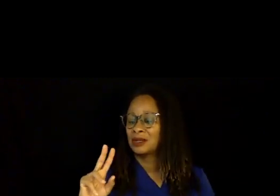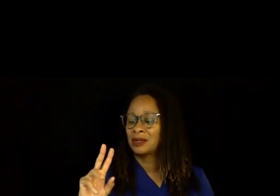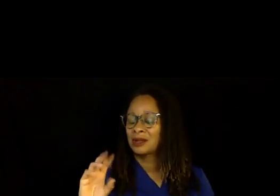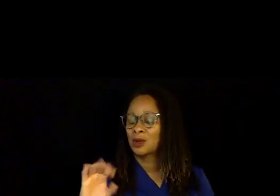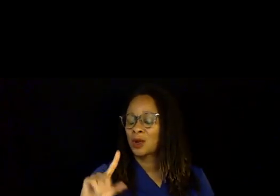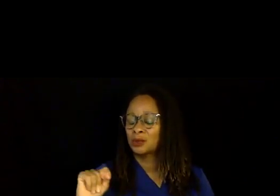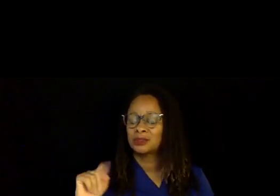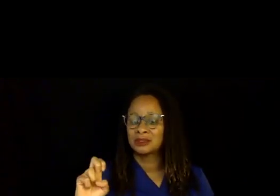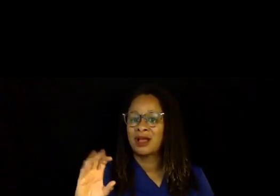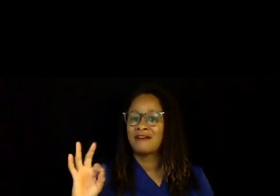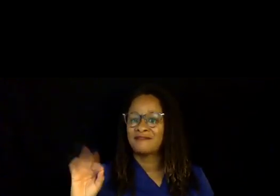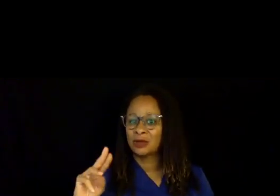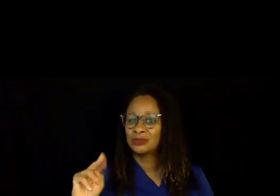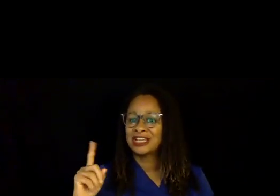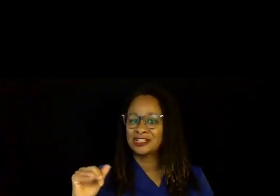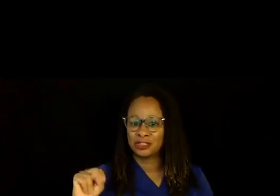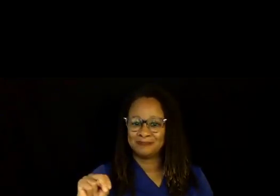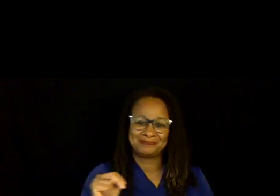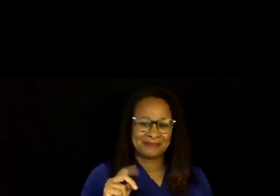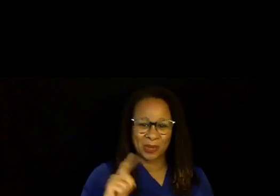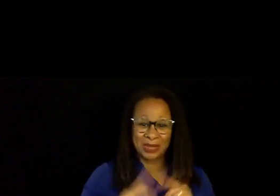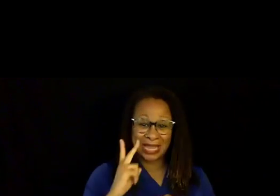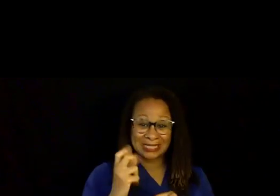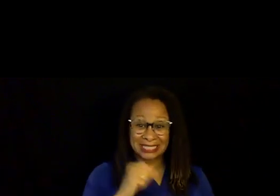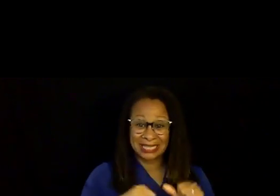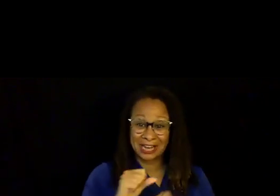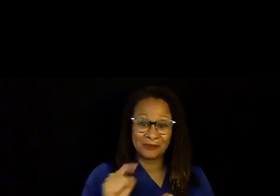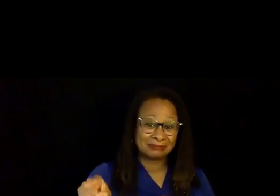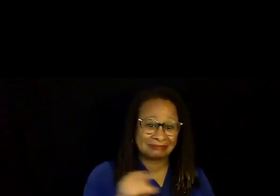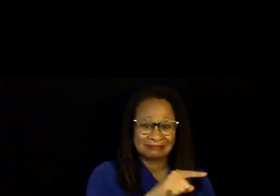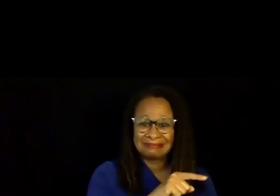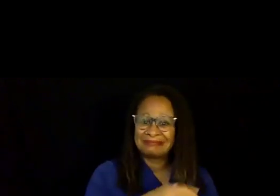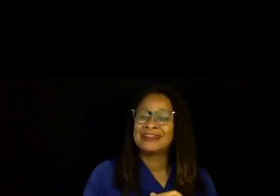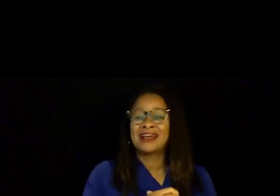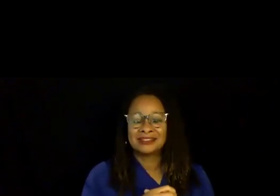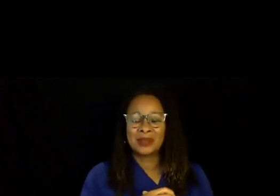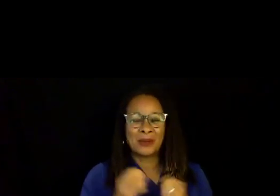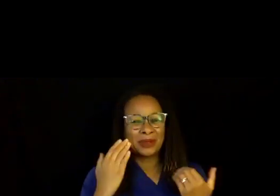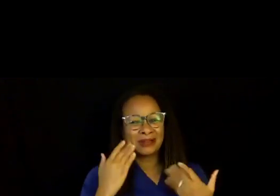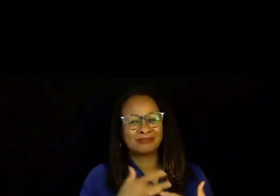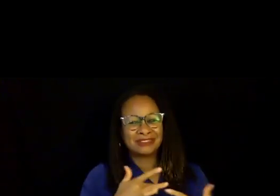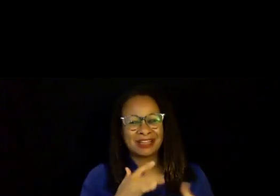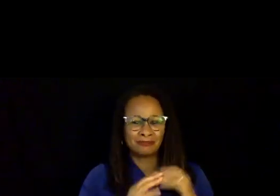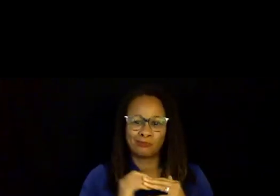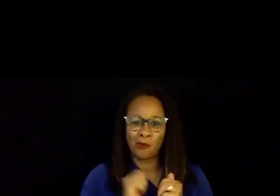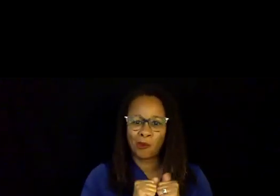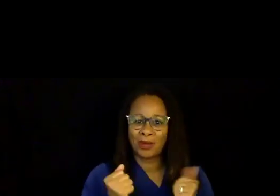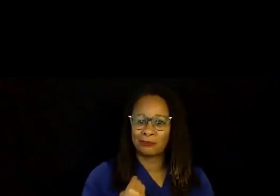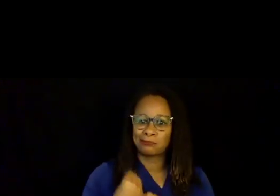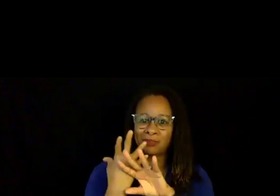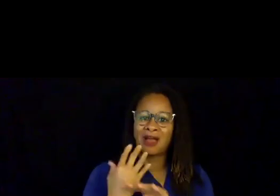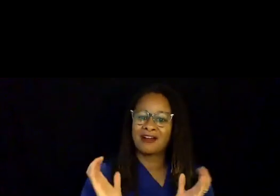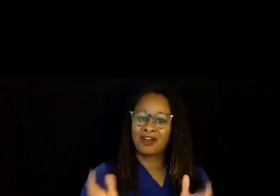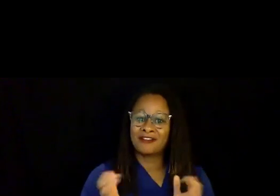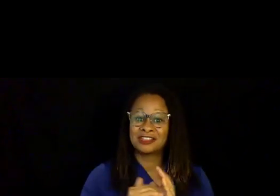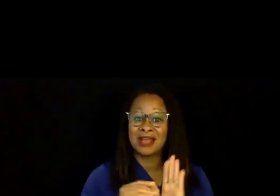So we can't see you all, as you know, and I think so many of us are used to these digital conversations, but I do want to say that on the bottom of